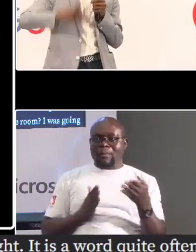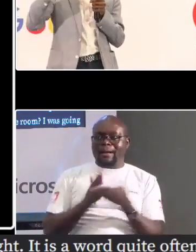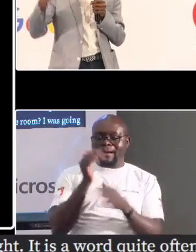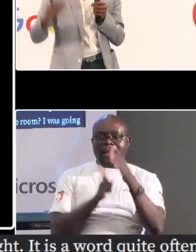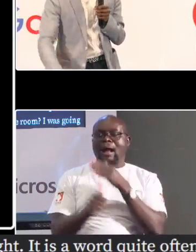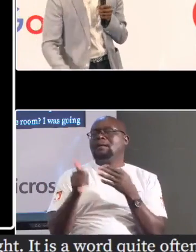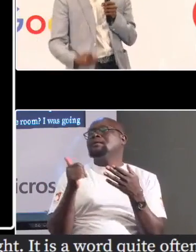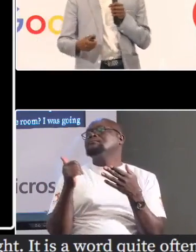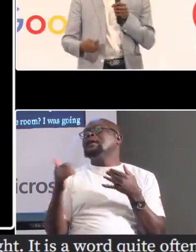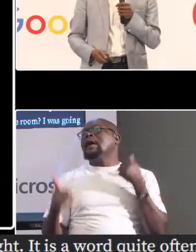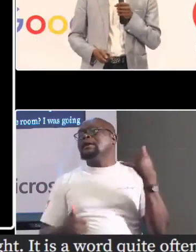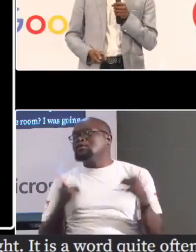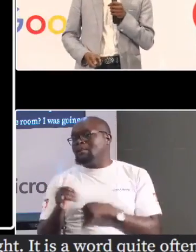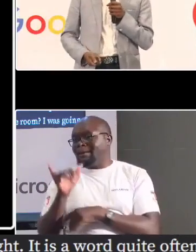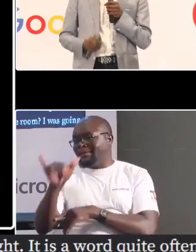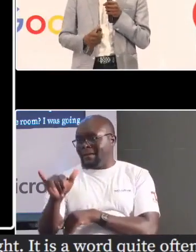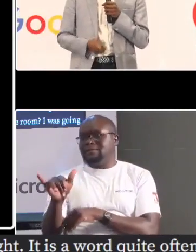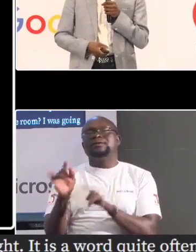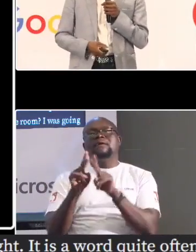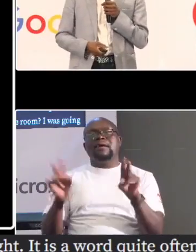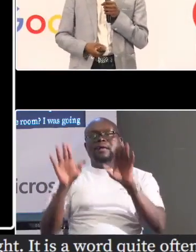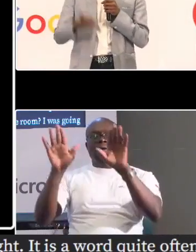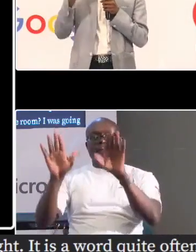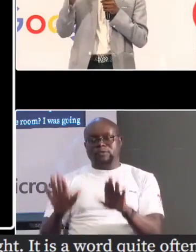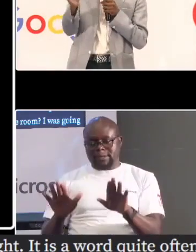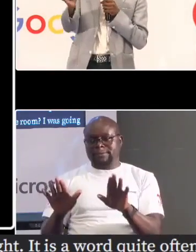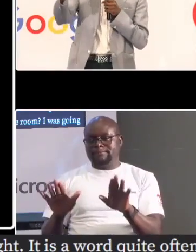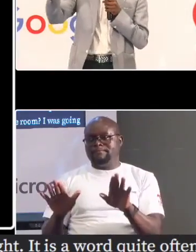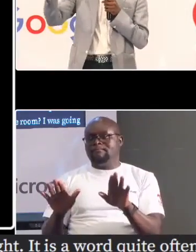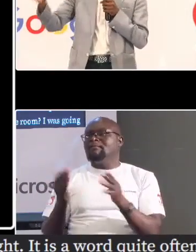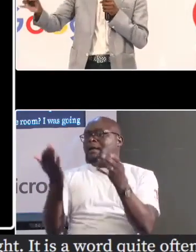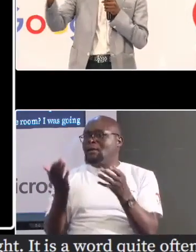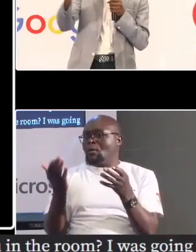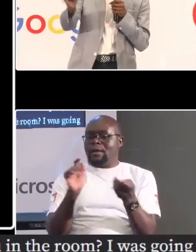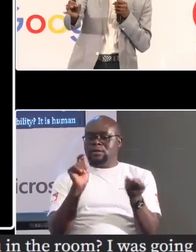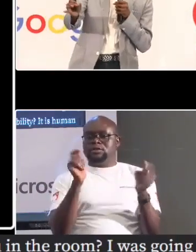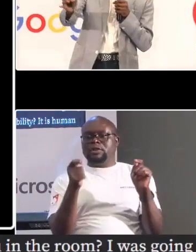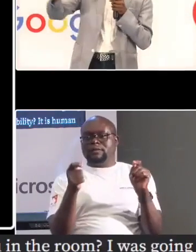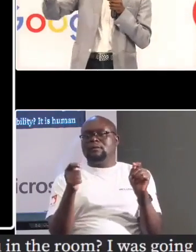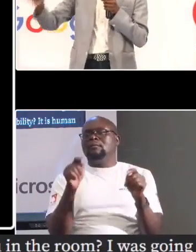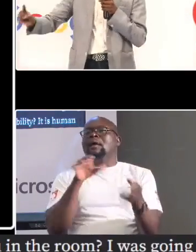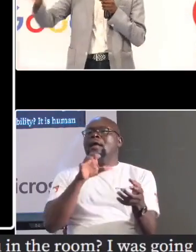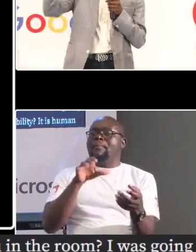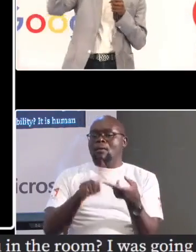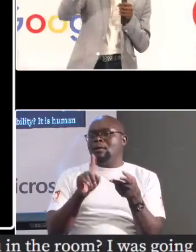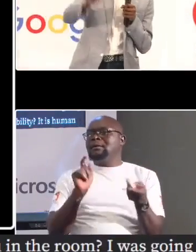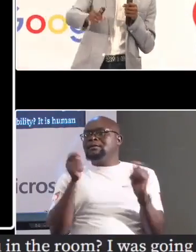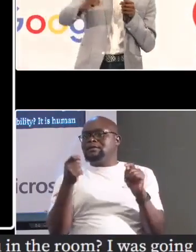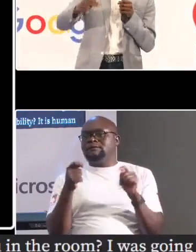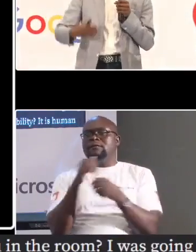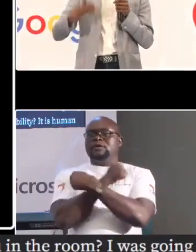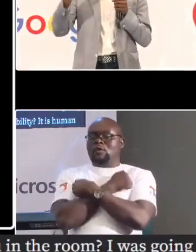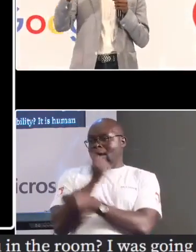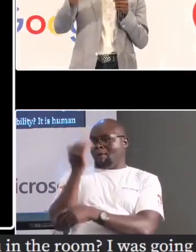human enjoyment. I think that's incredibly important. It requires a shift in power, a shift to